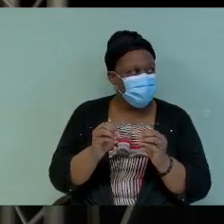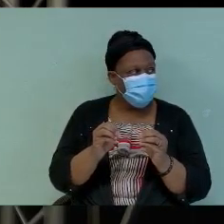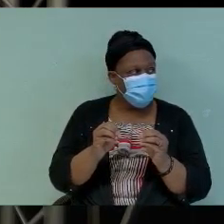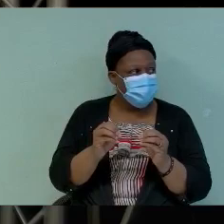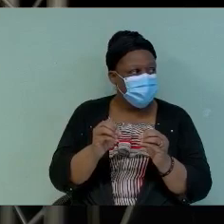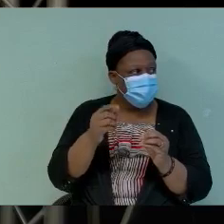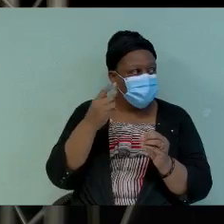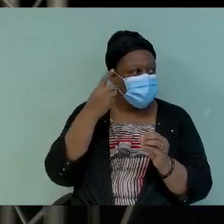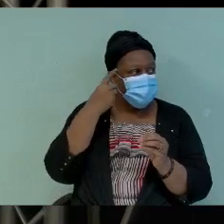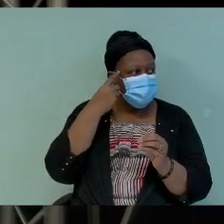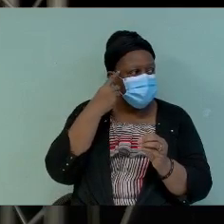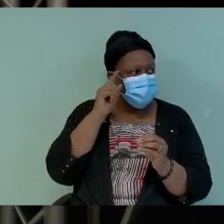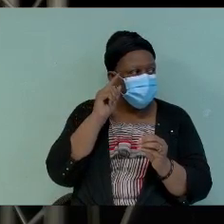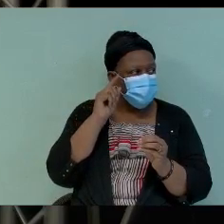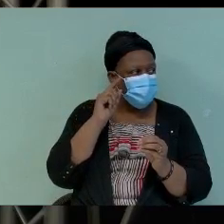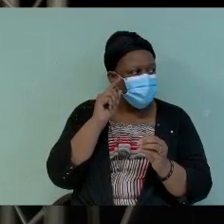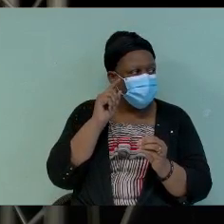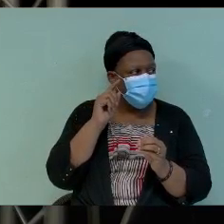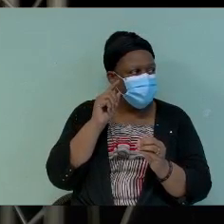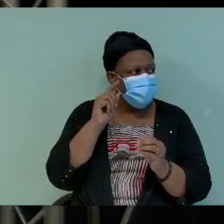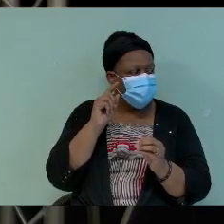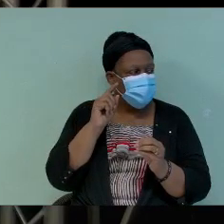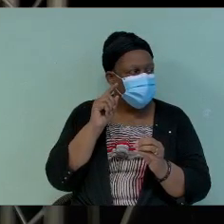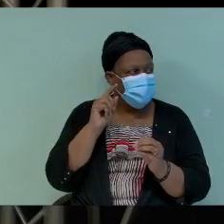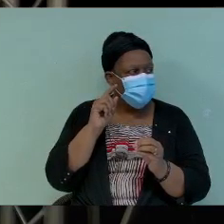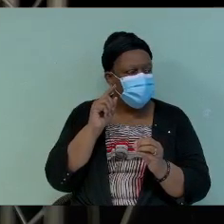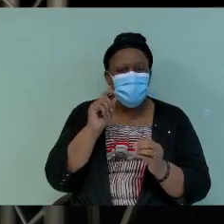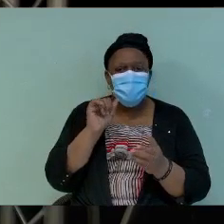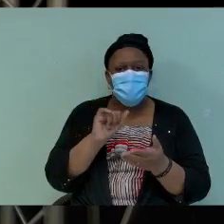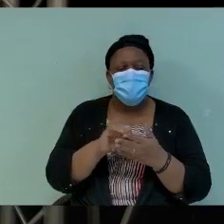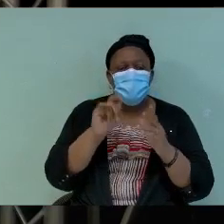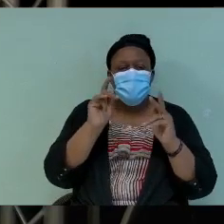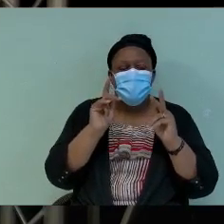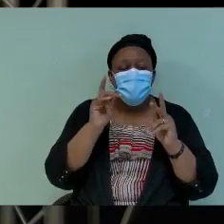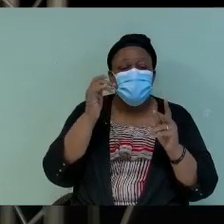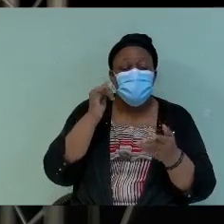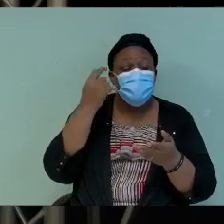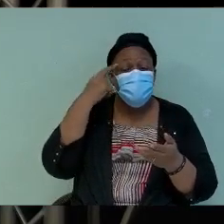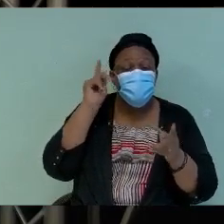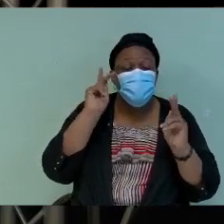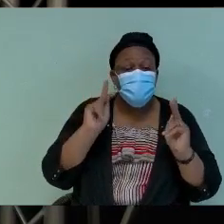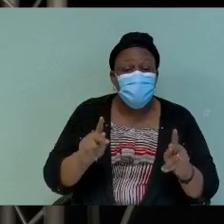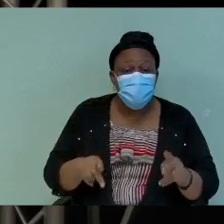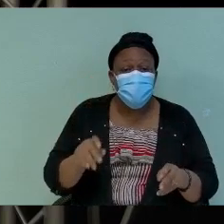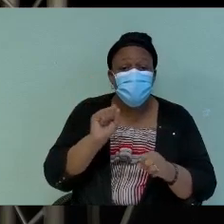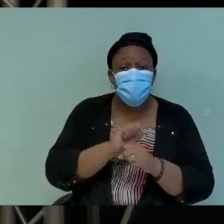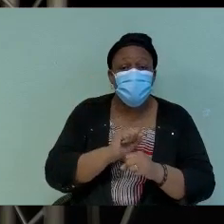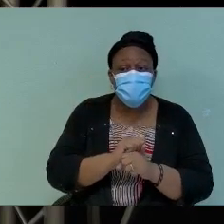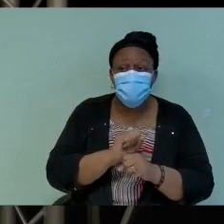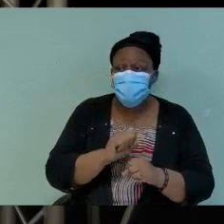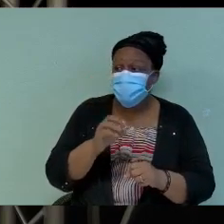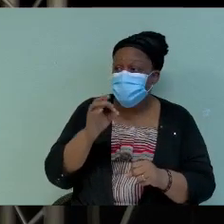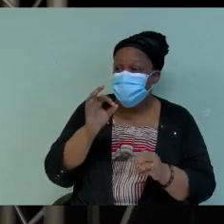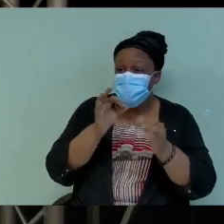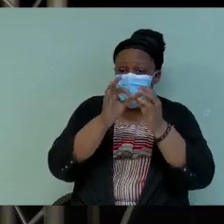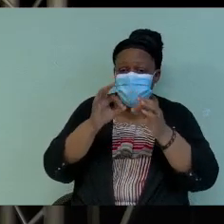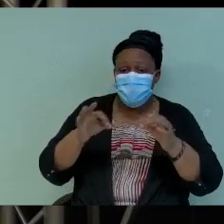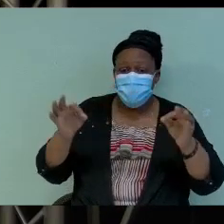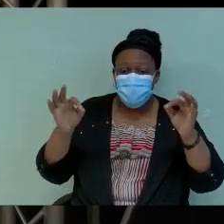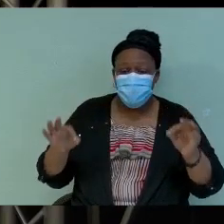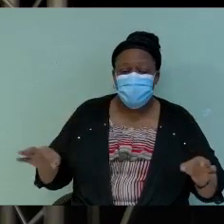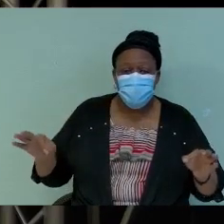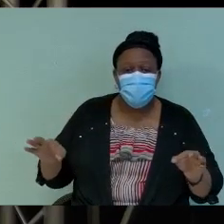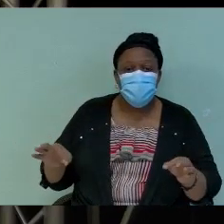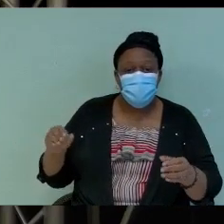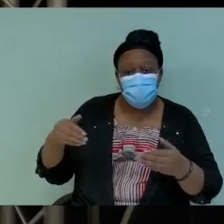Employers have been trying to track down managers who have been saying they cannot do anything at this moment. What can employees